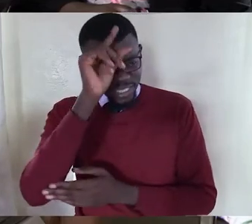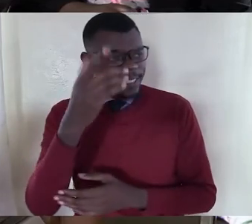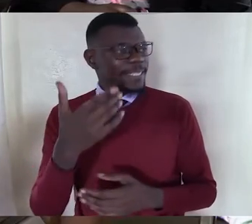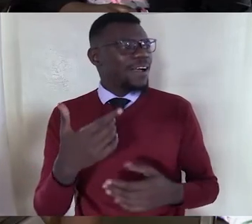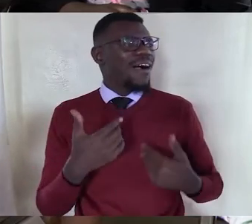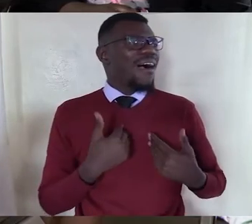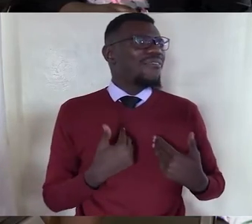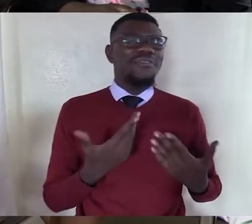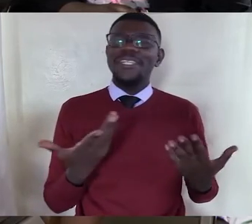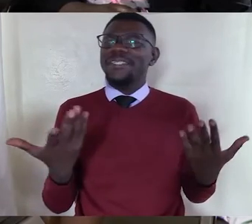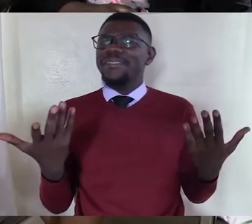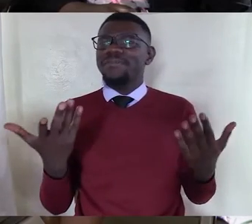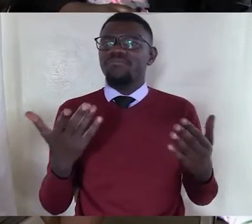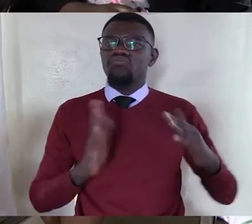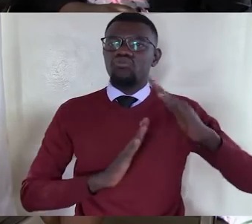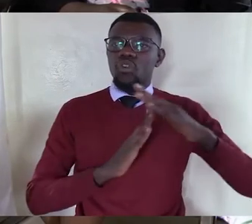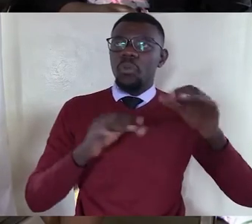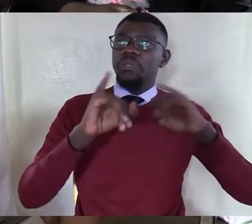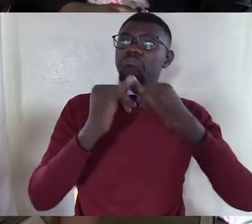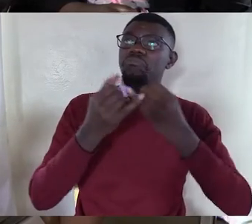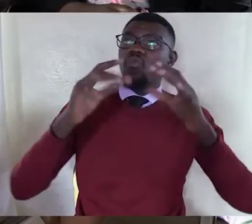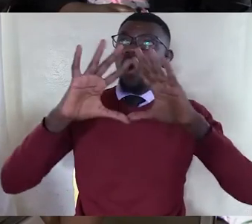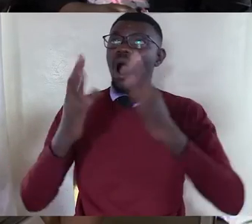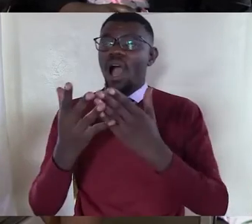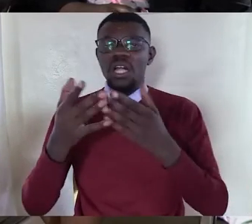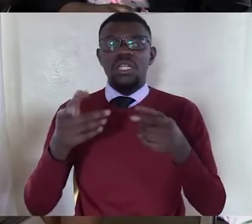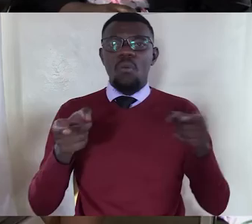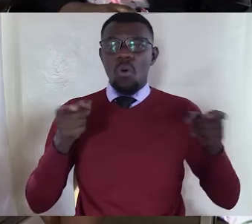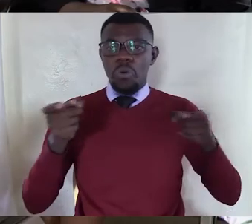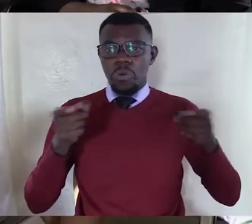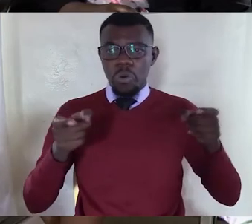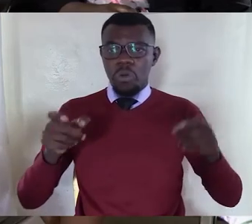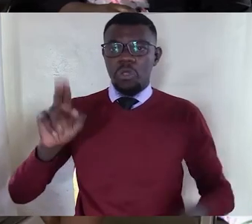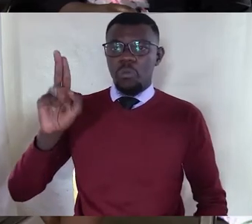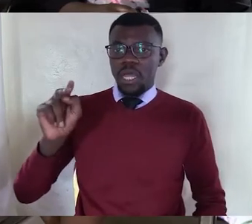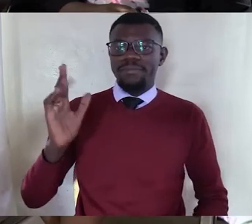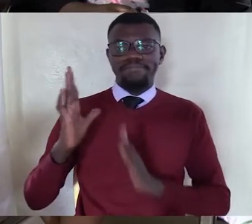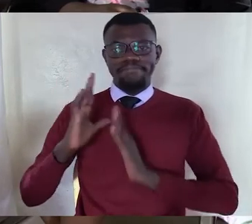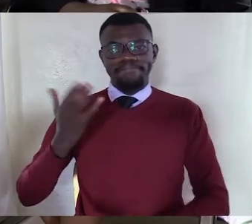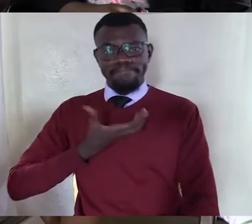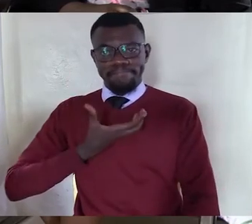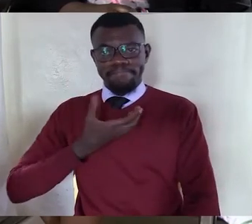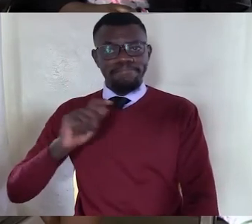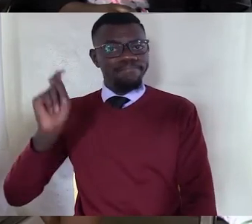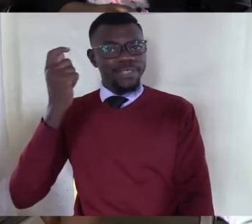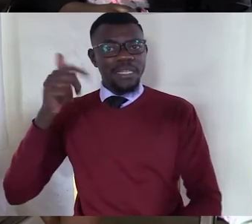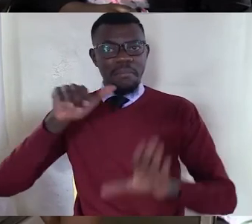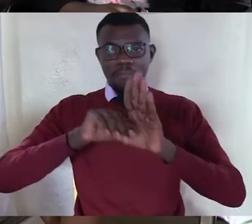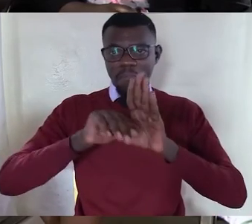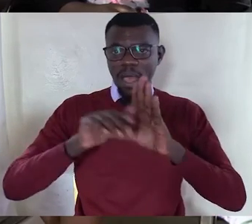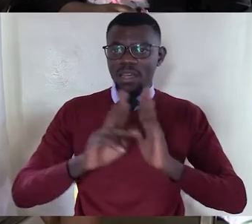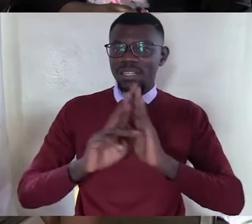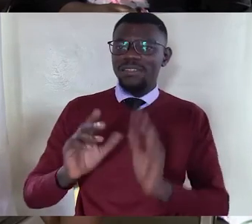ACP, the African, Caribbean and Pacific countries, as well as the chair of the EAC. So in light